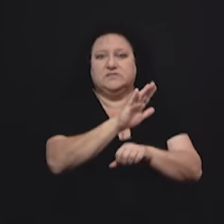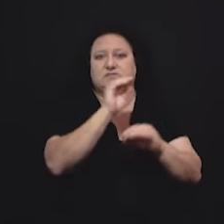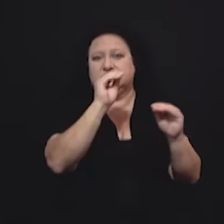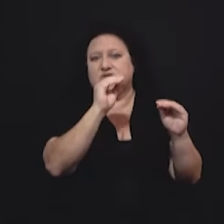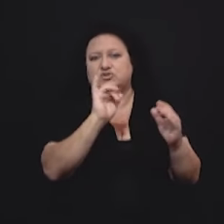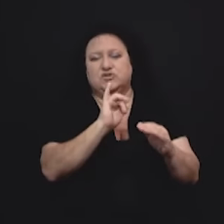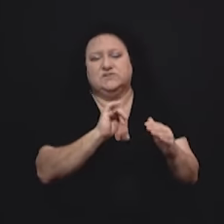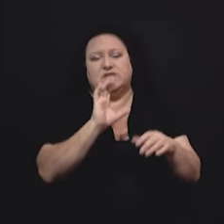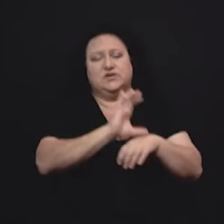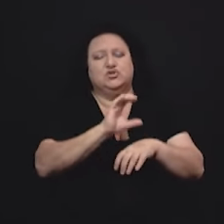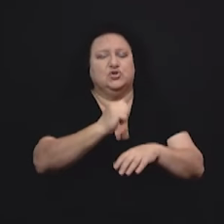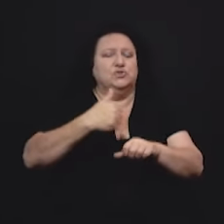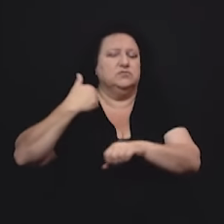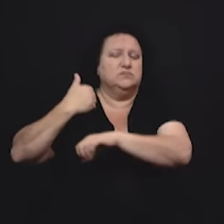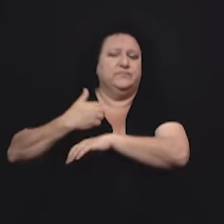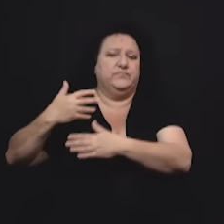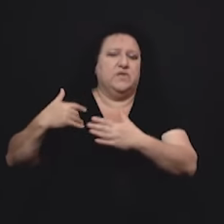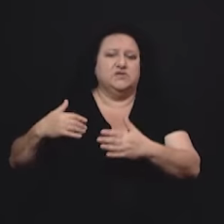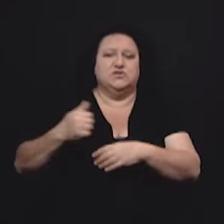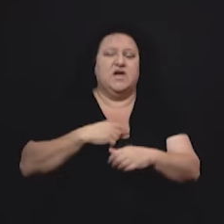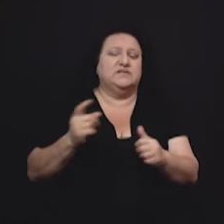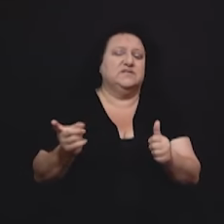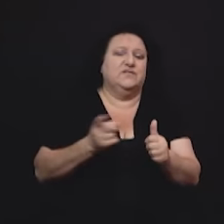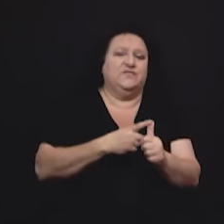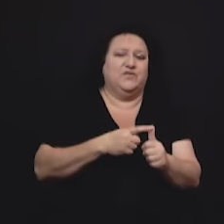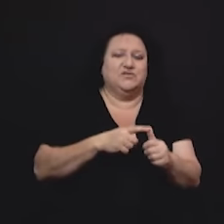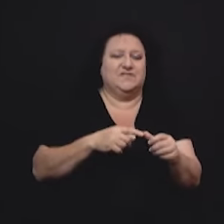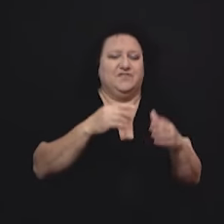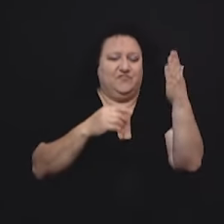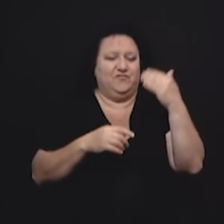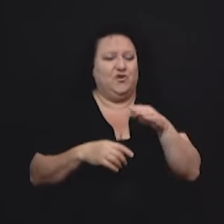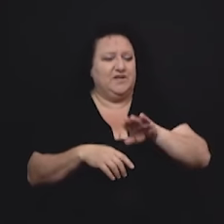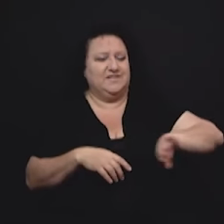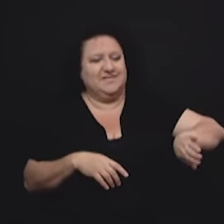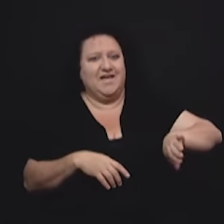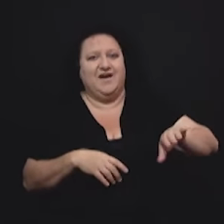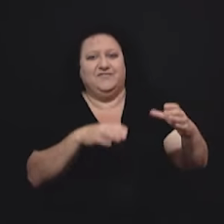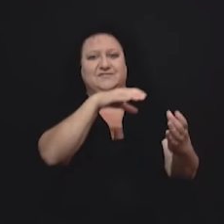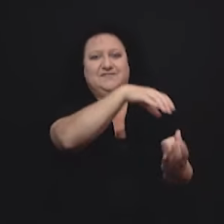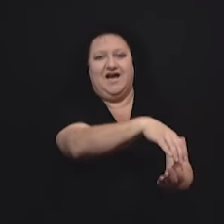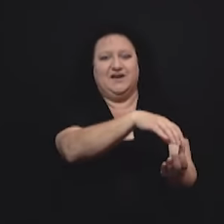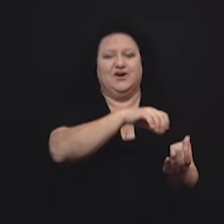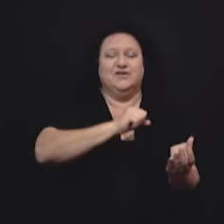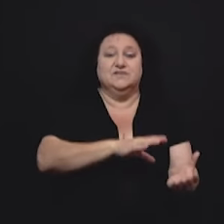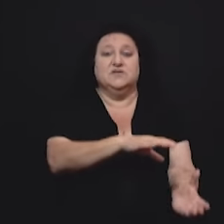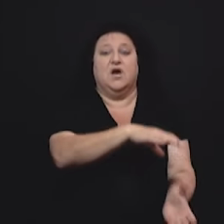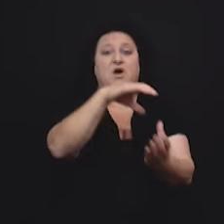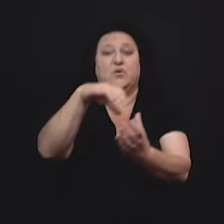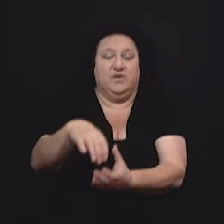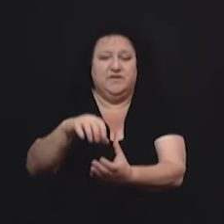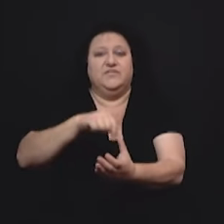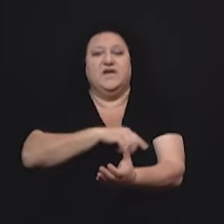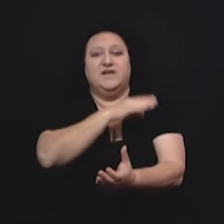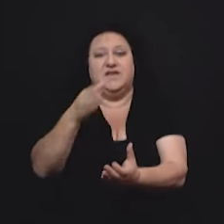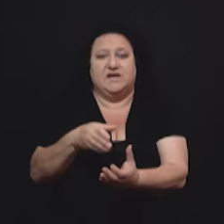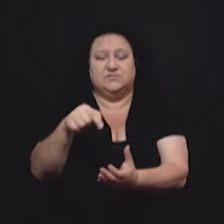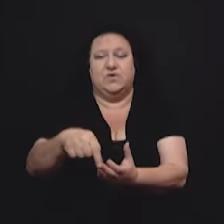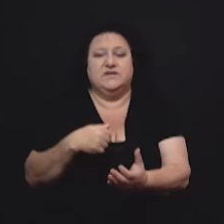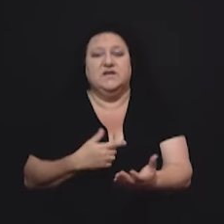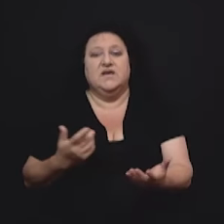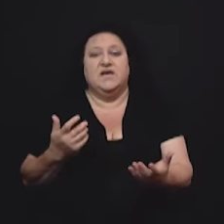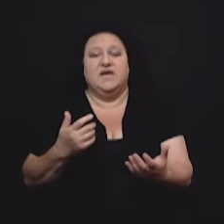Now let's say that's the front left tire. So for the front right. The next was the community or the fellowship. The word here is